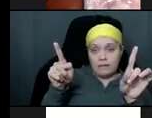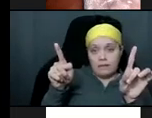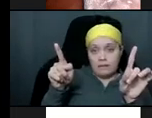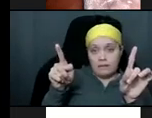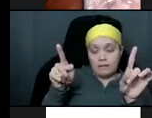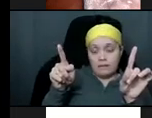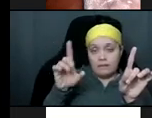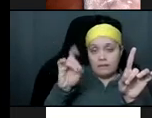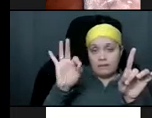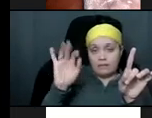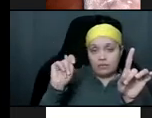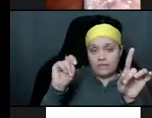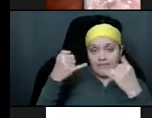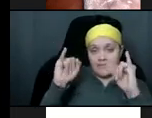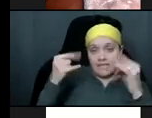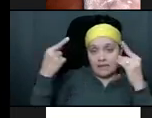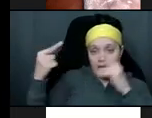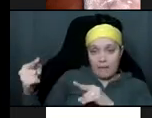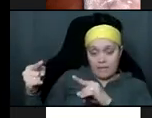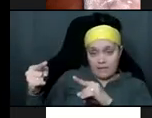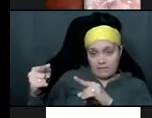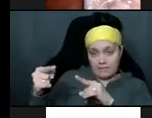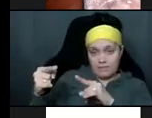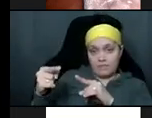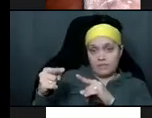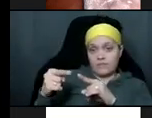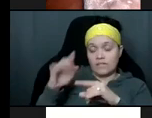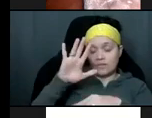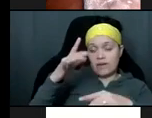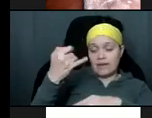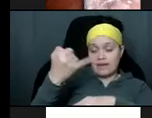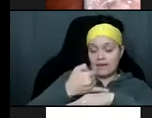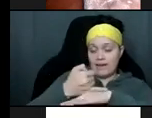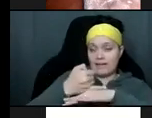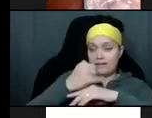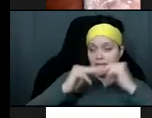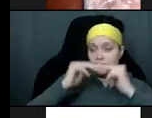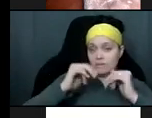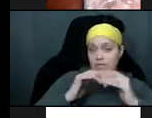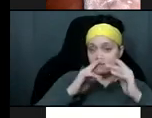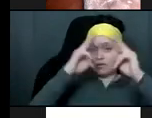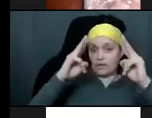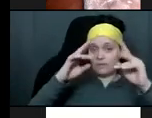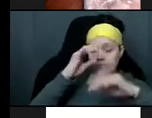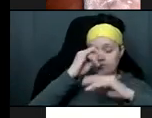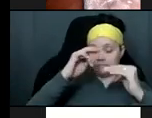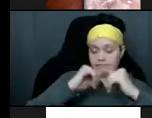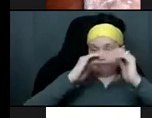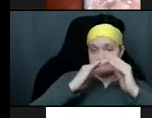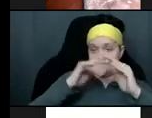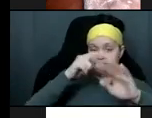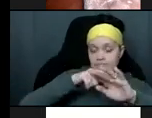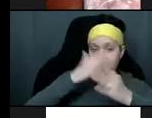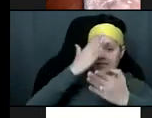continental drift is still happening. So that island that was built, that volcanic island that was built,